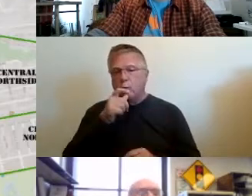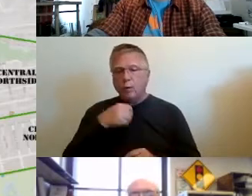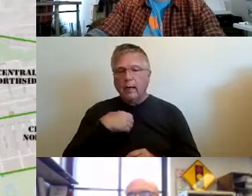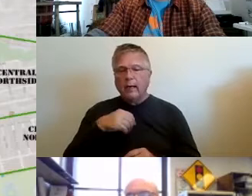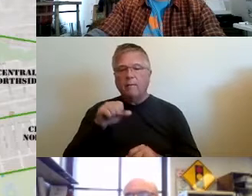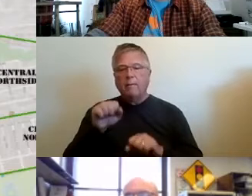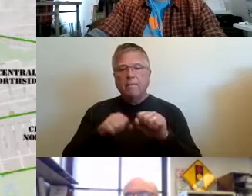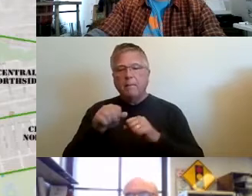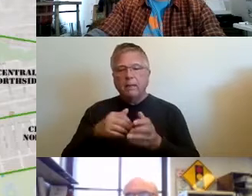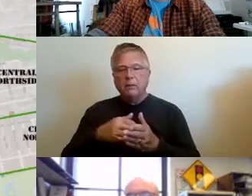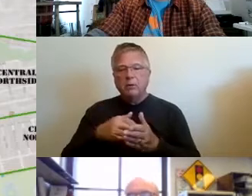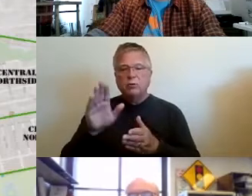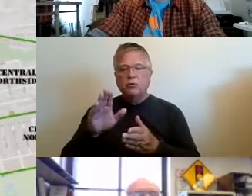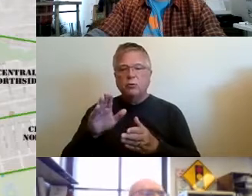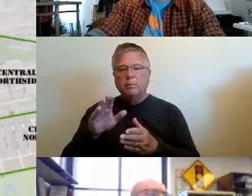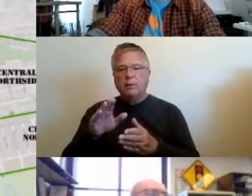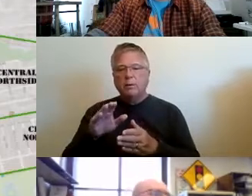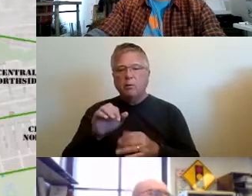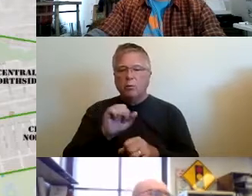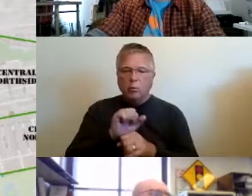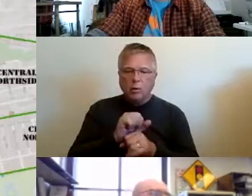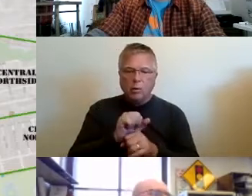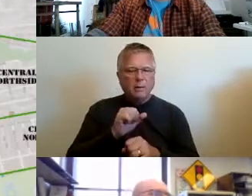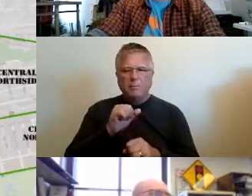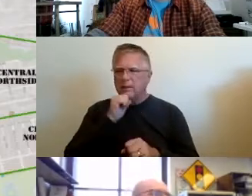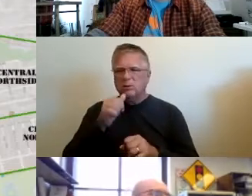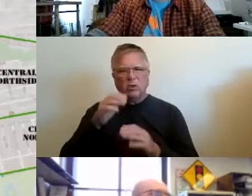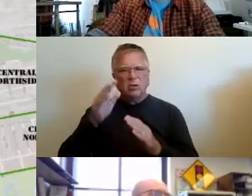trip as a mode of work trip, but not in the top 3,